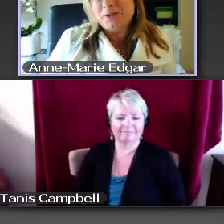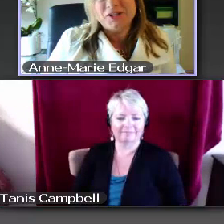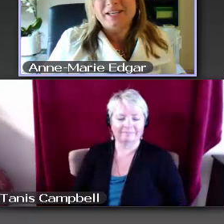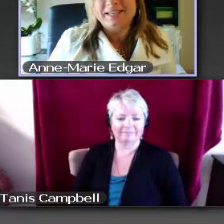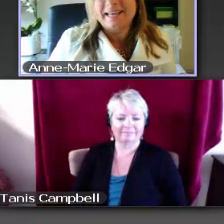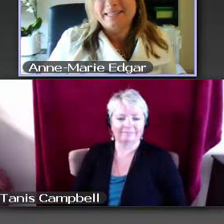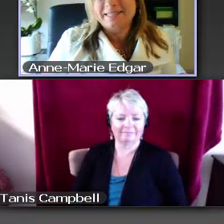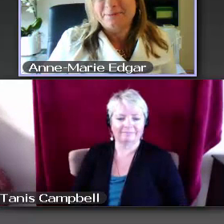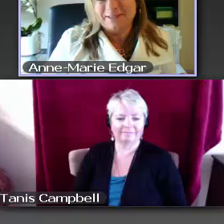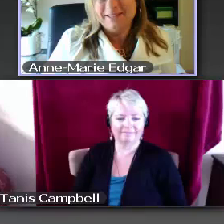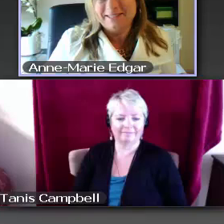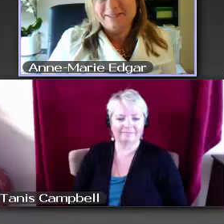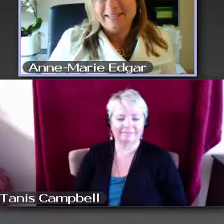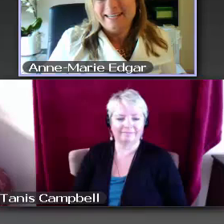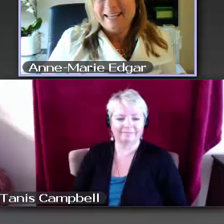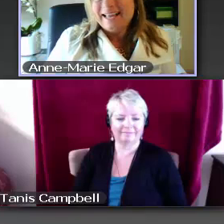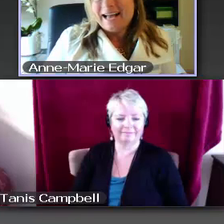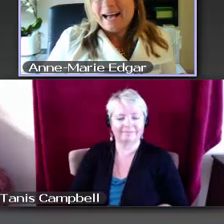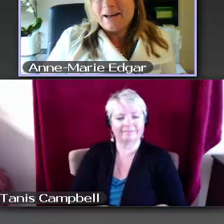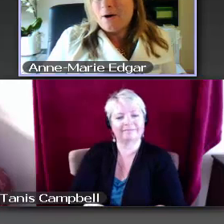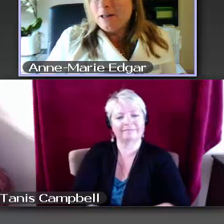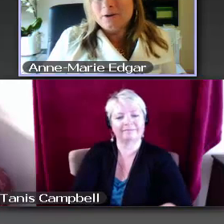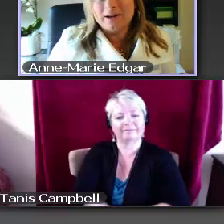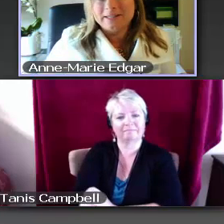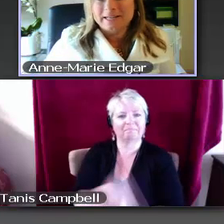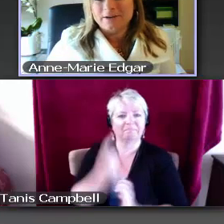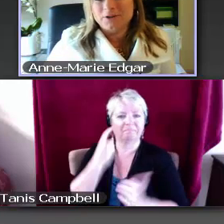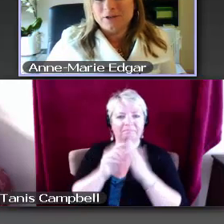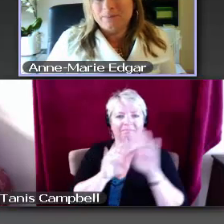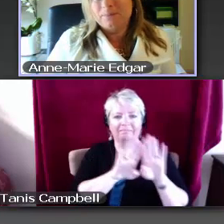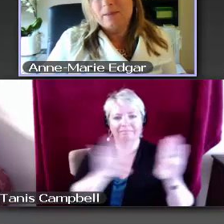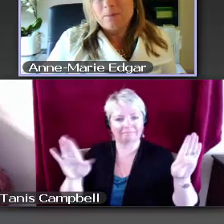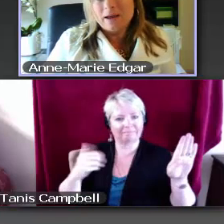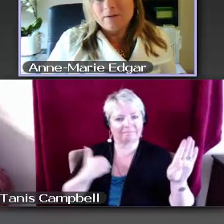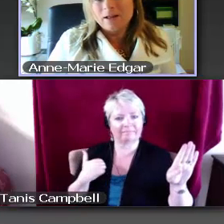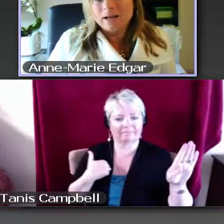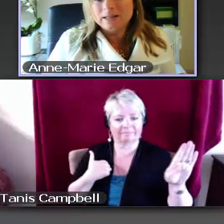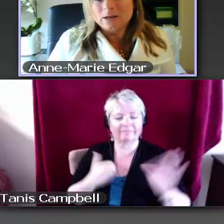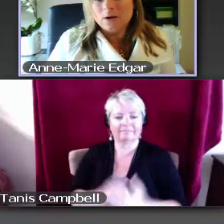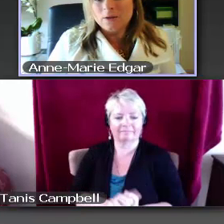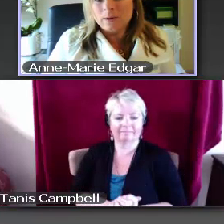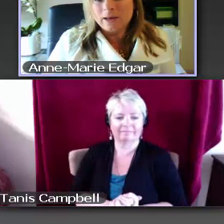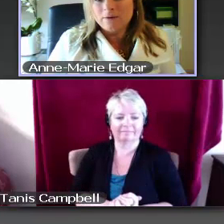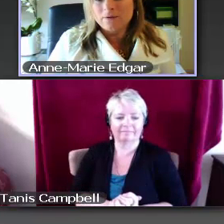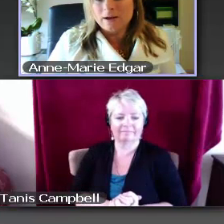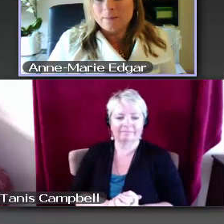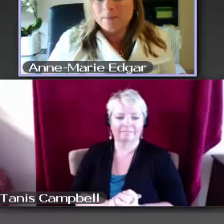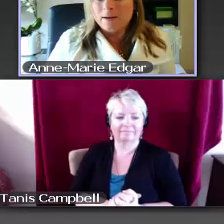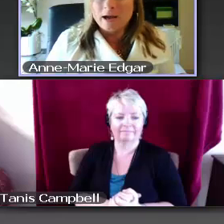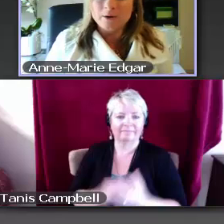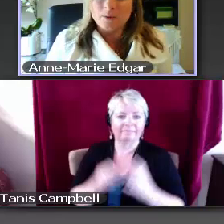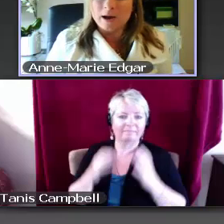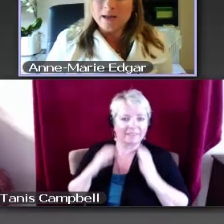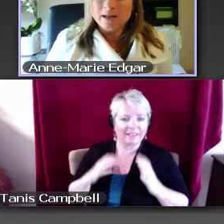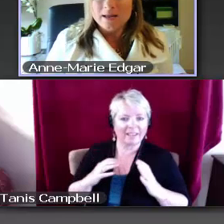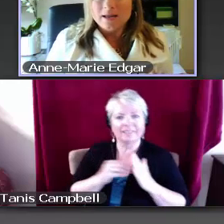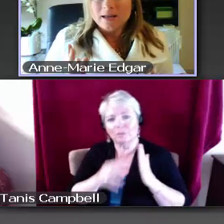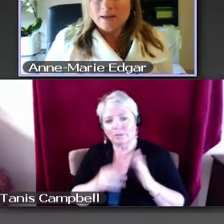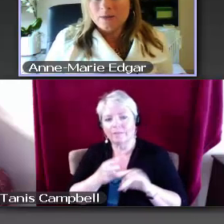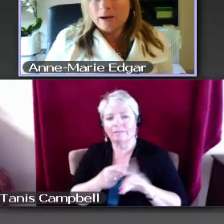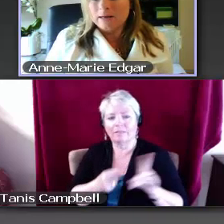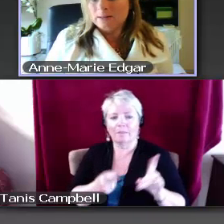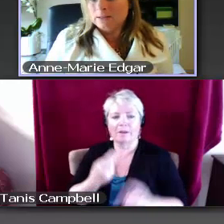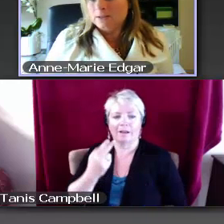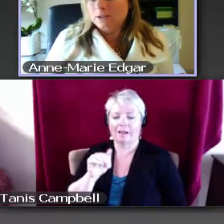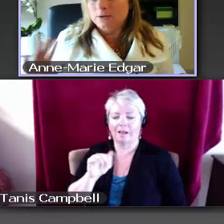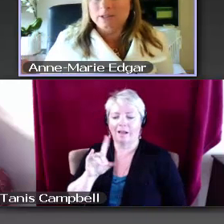coverage, homogeneous, that's the word, sorry, all across the country. We have clients all the way from Haida Gwaii